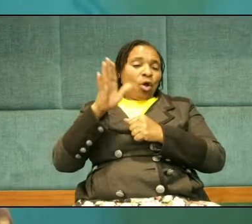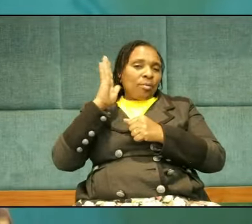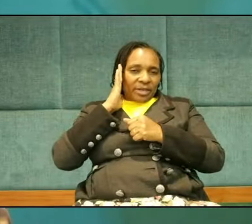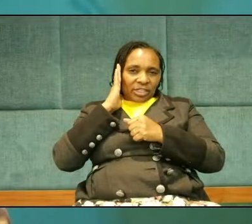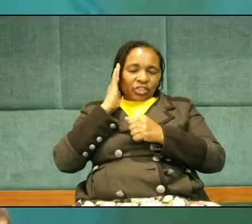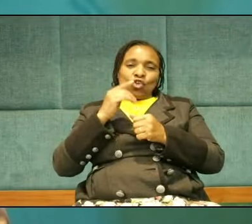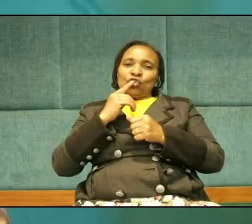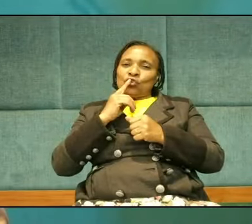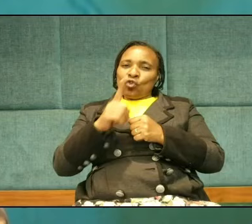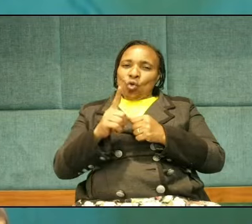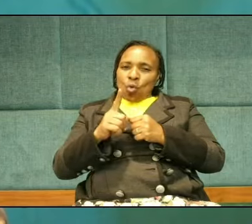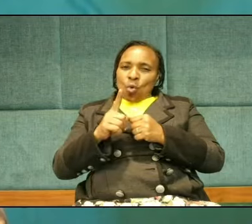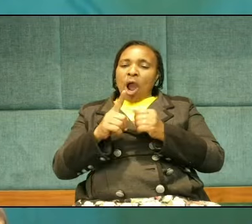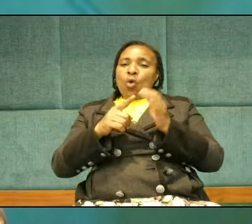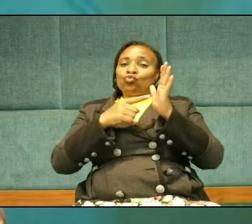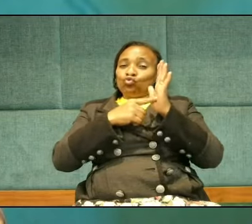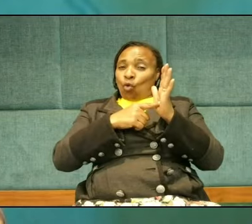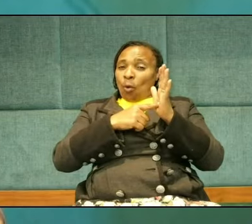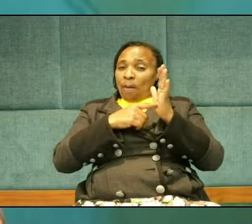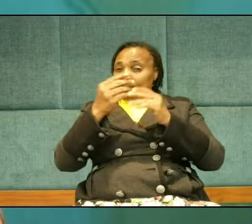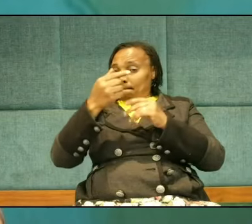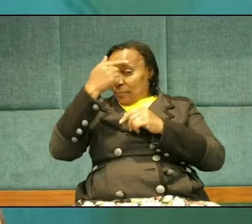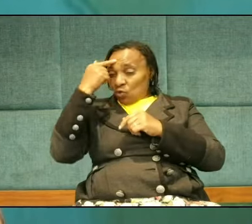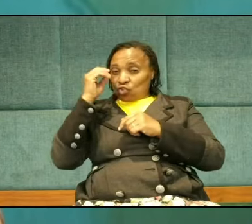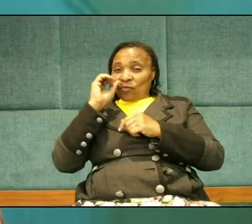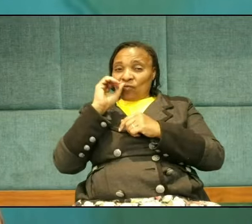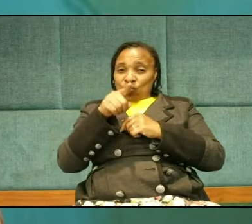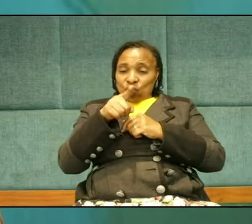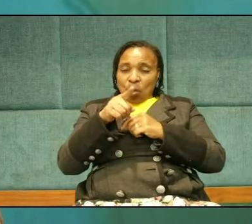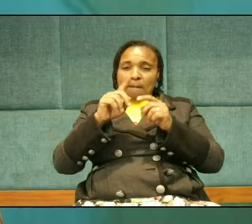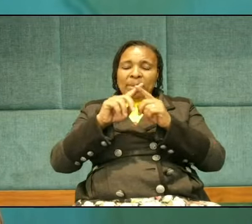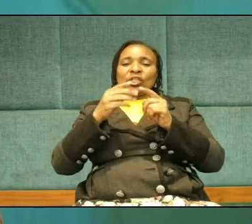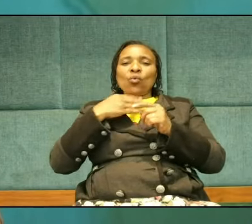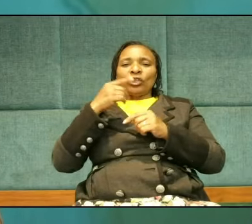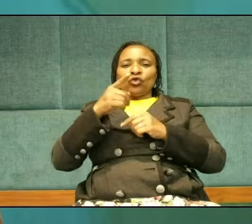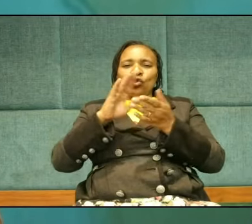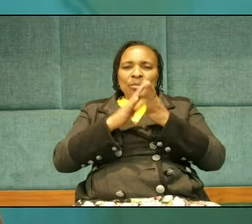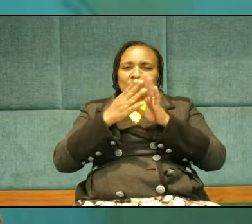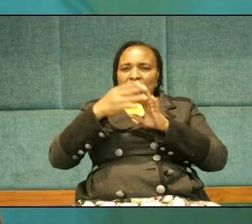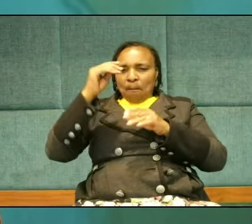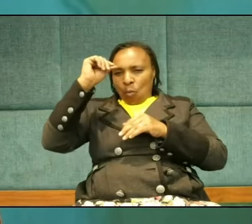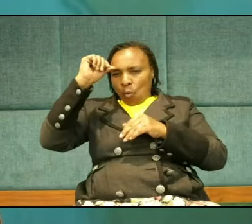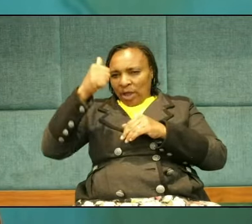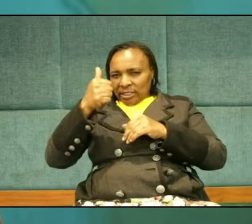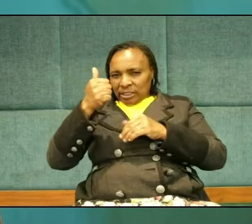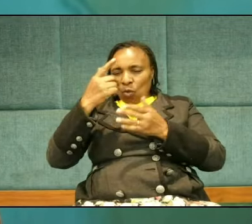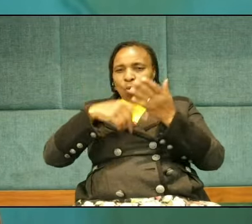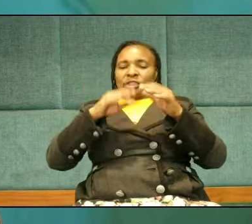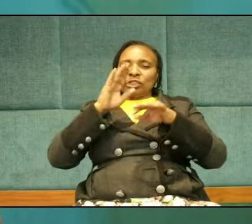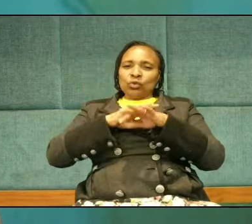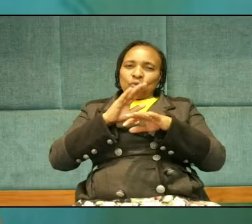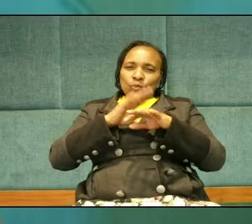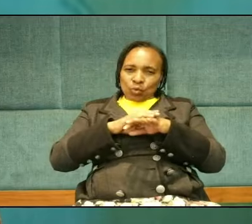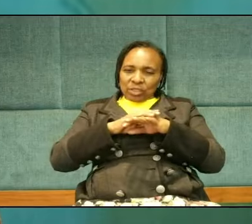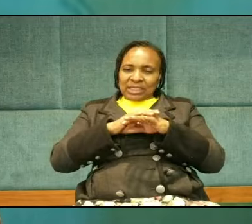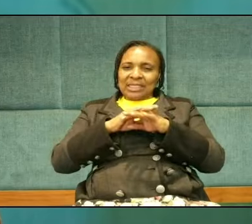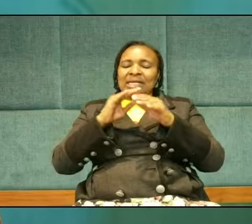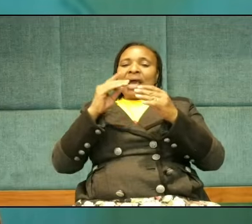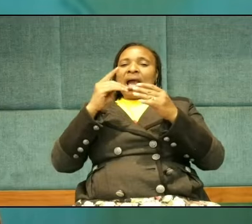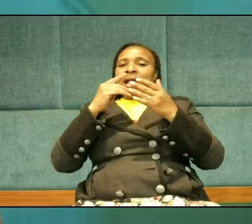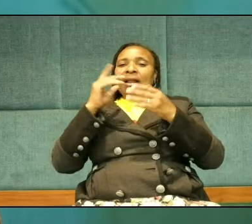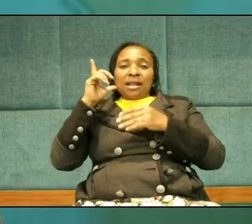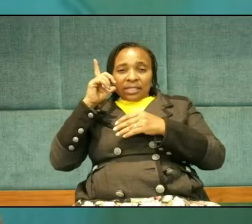I rejoice because of you. But I want you to be wise about what is good and innocent about what